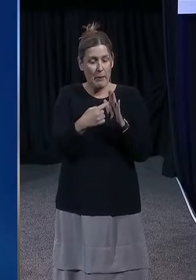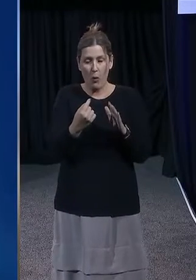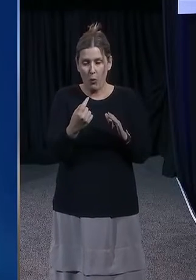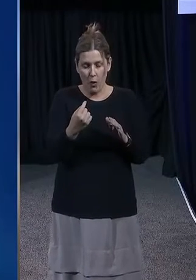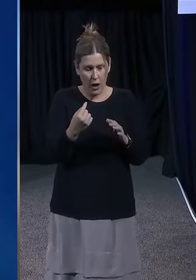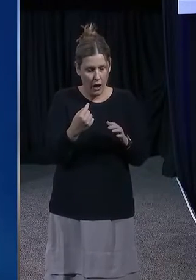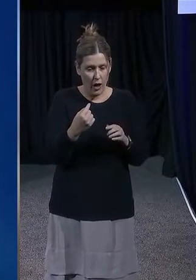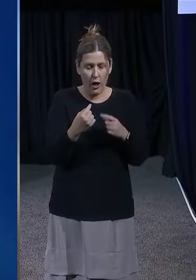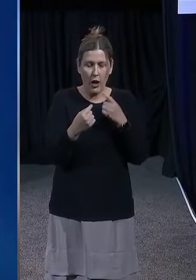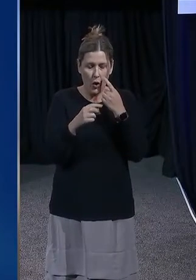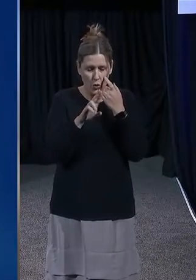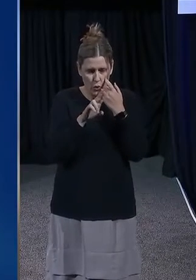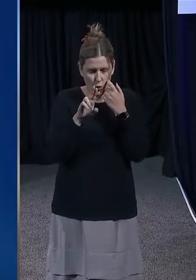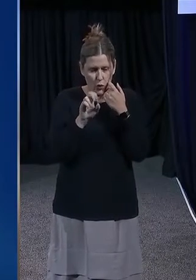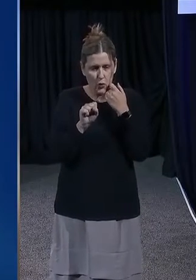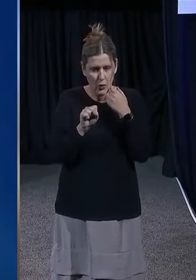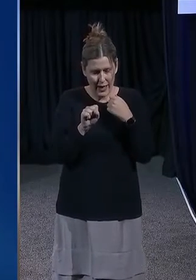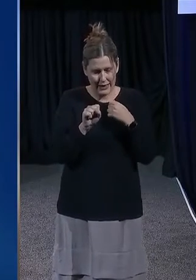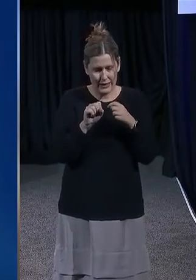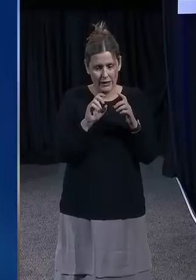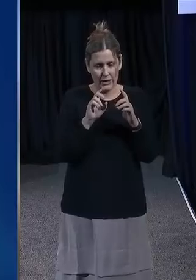in the United States